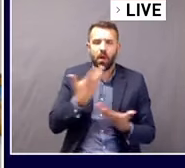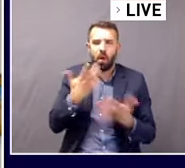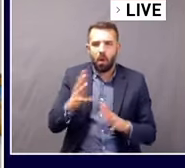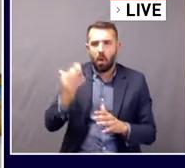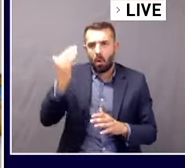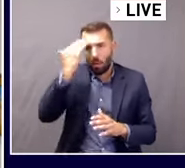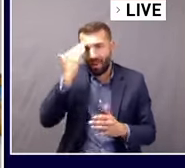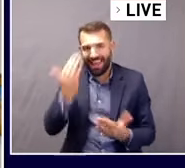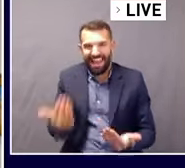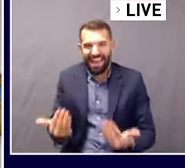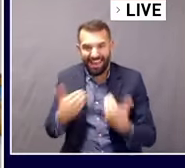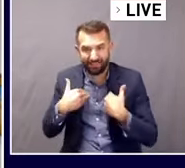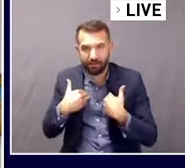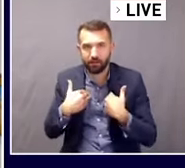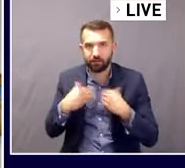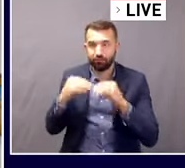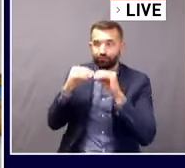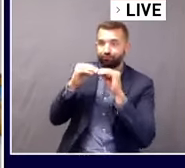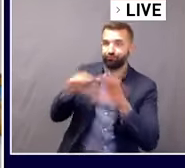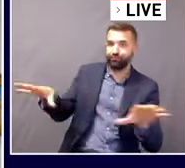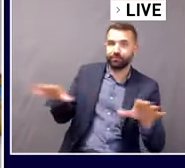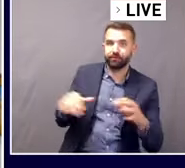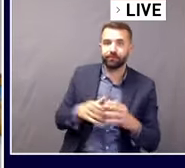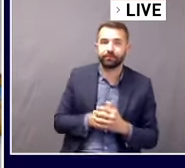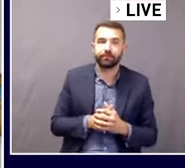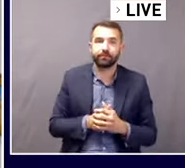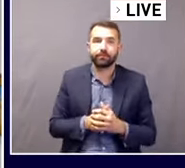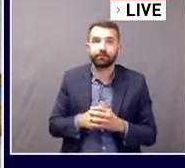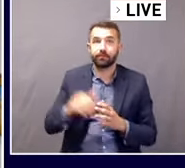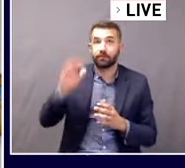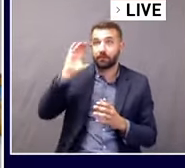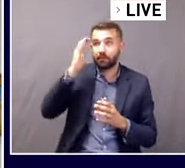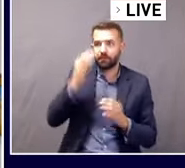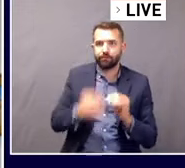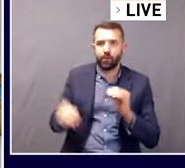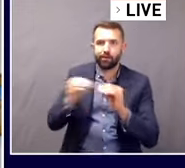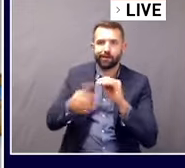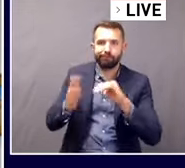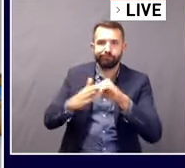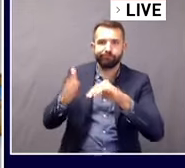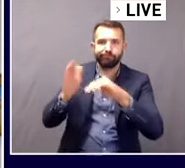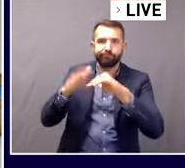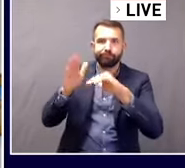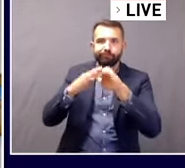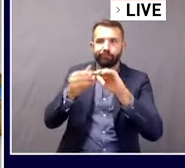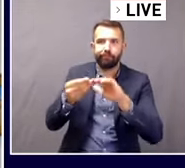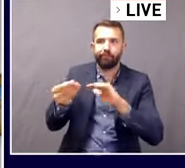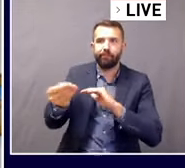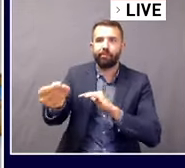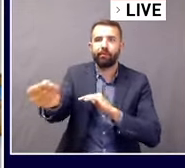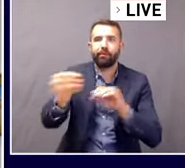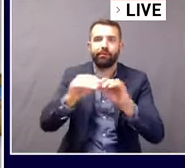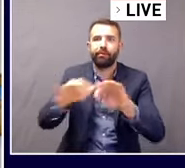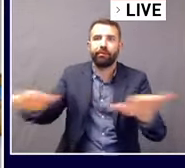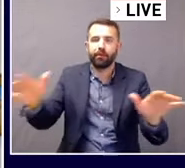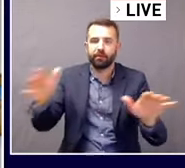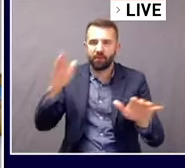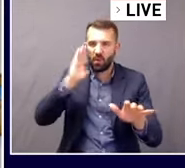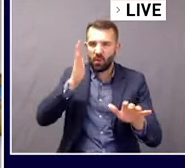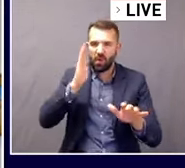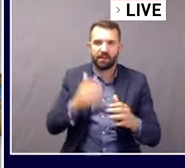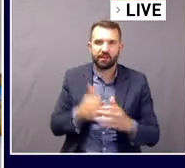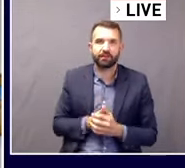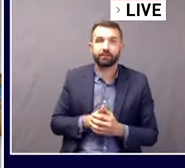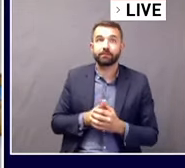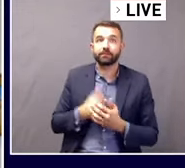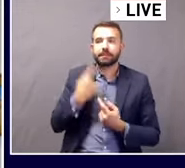an outbreak that is likely to generate more cases, we take that into account as we're thinking about not just the next coming days, but the